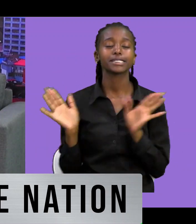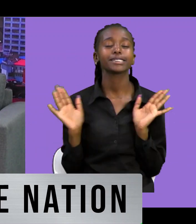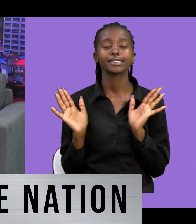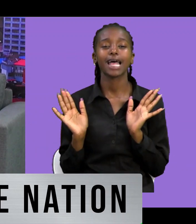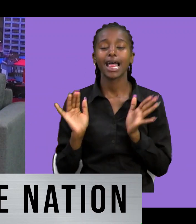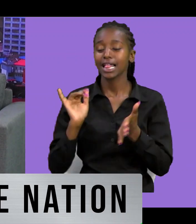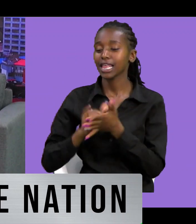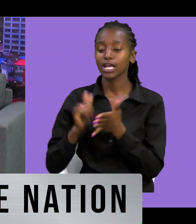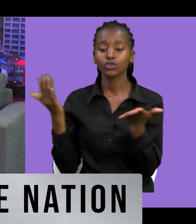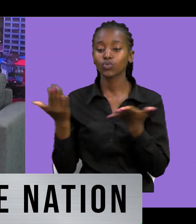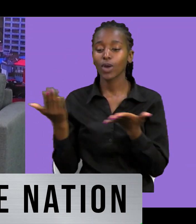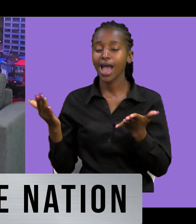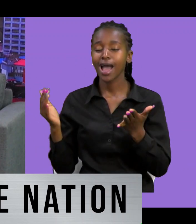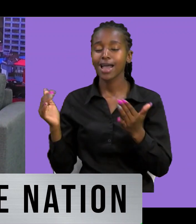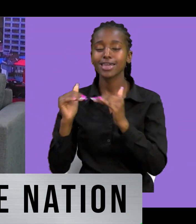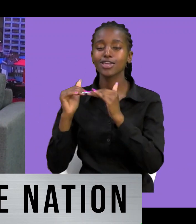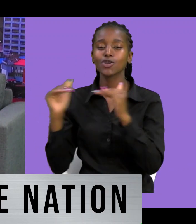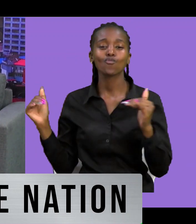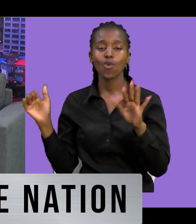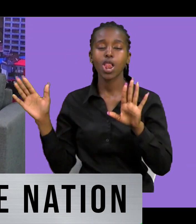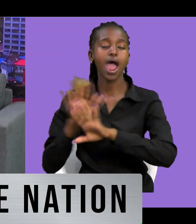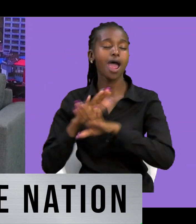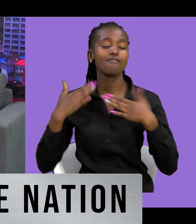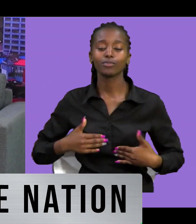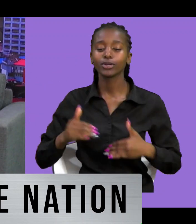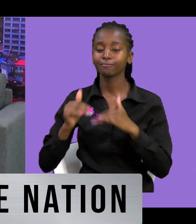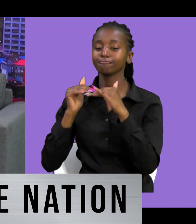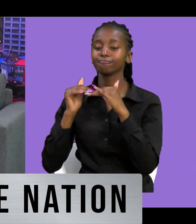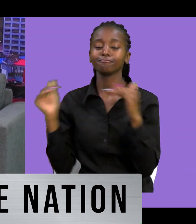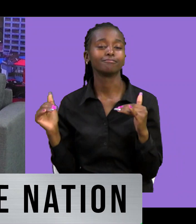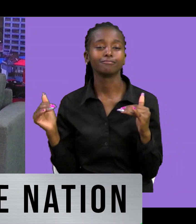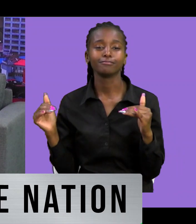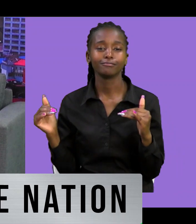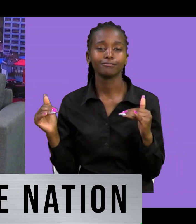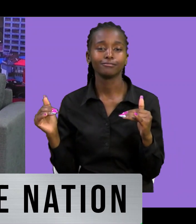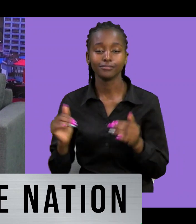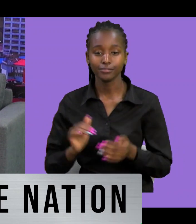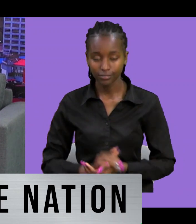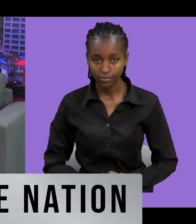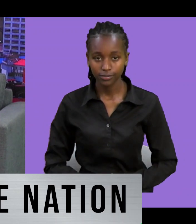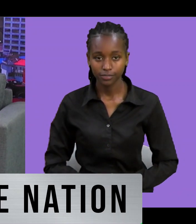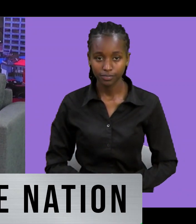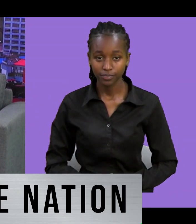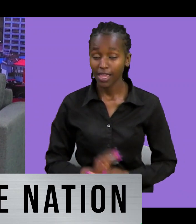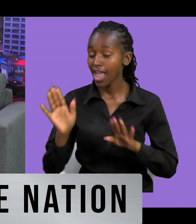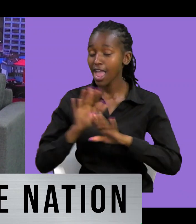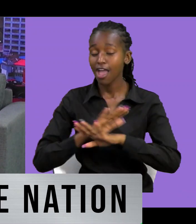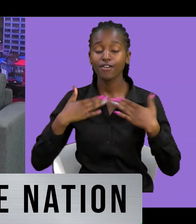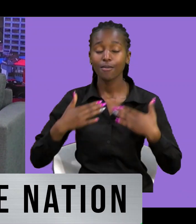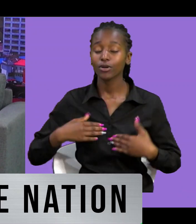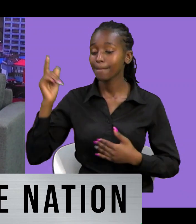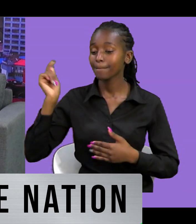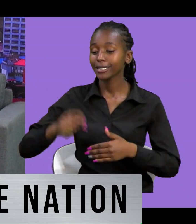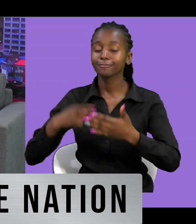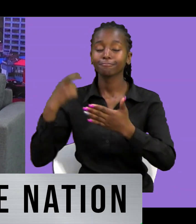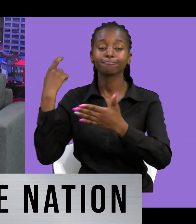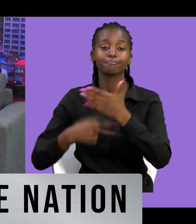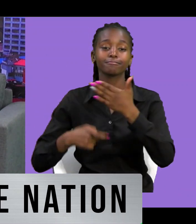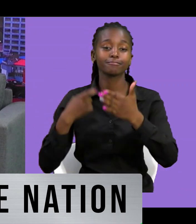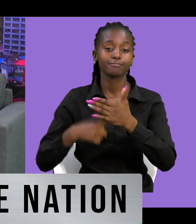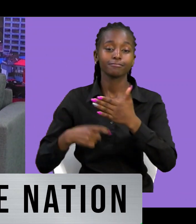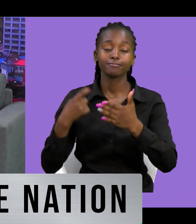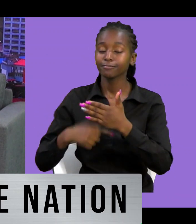Right. That is the equalizer where everyone has to go through that. It is the entry and